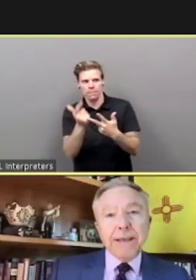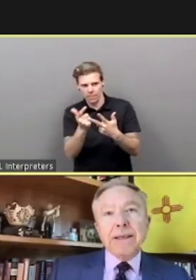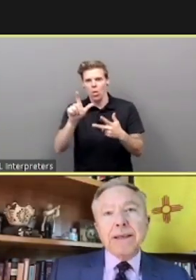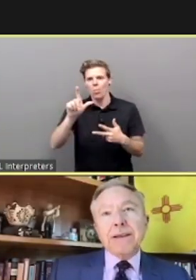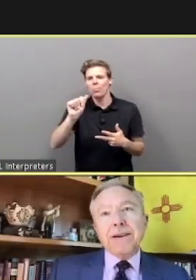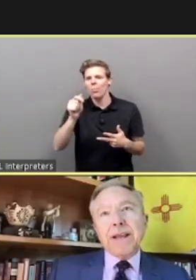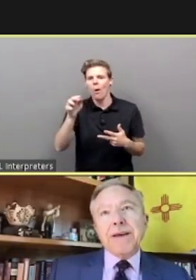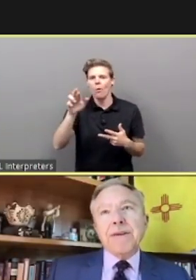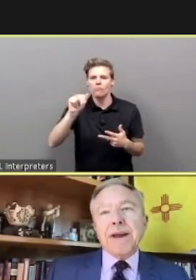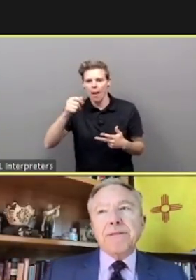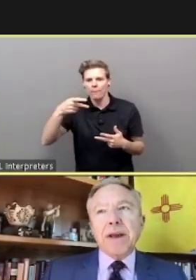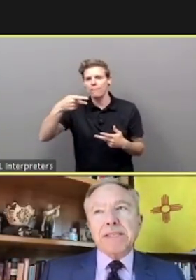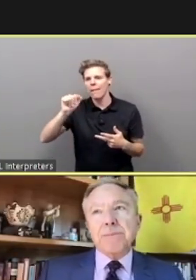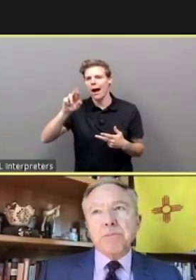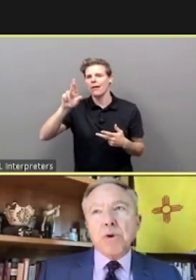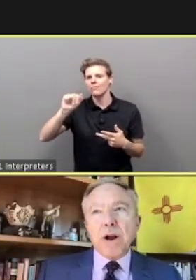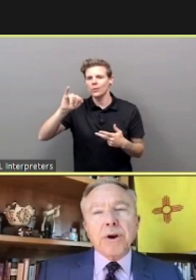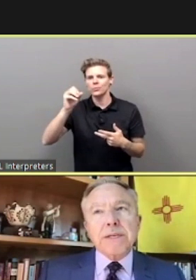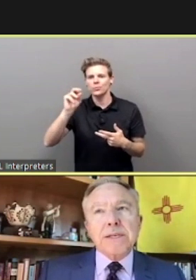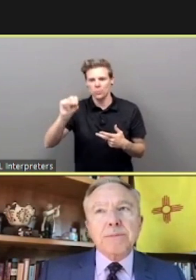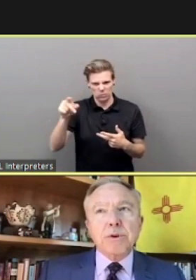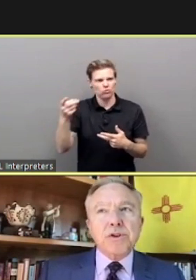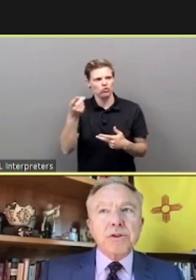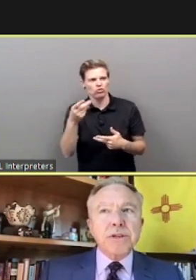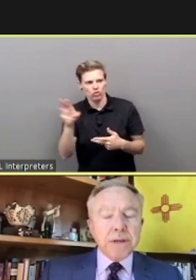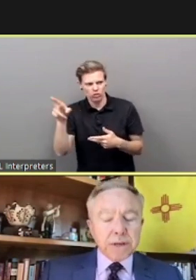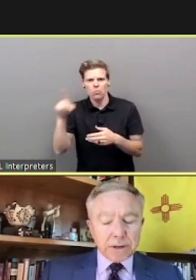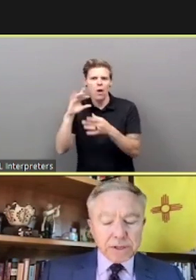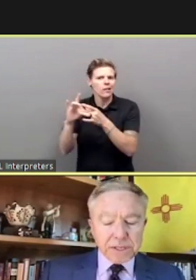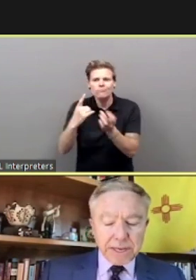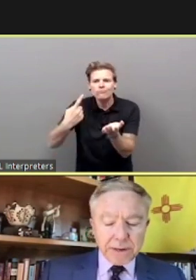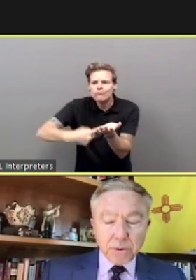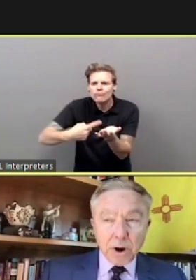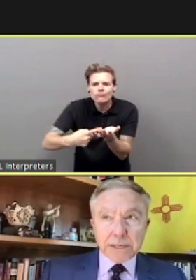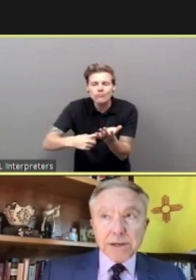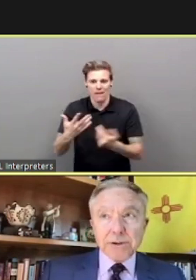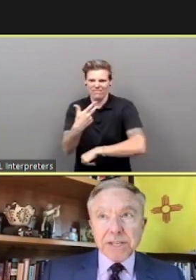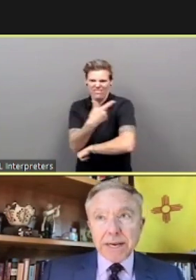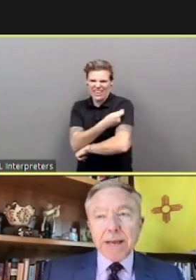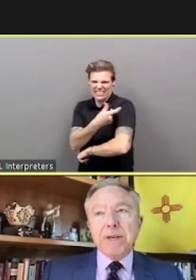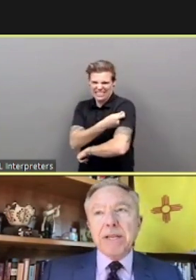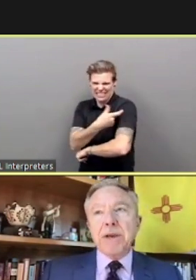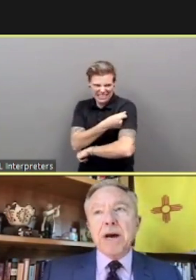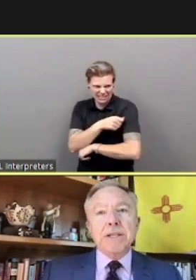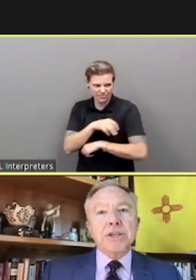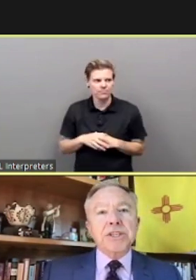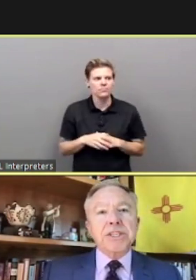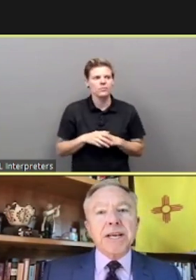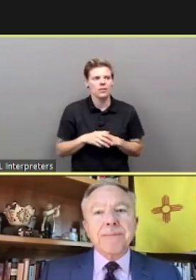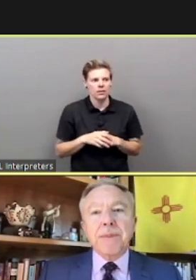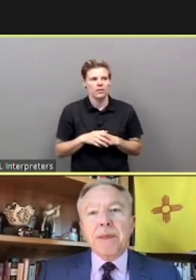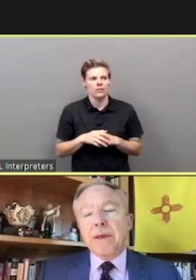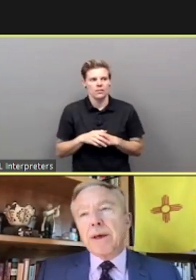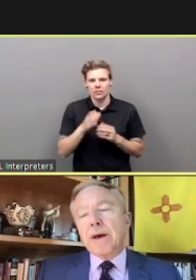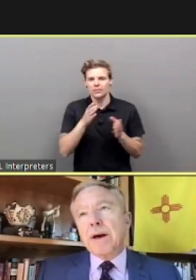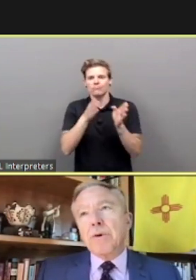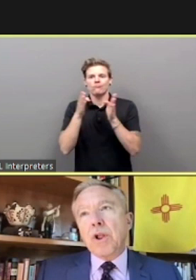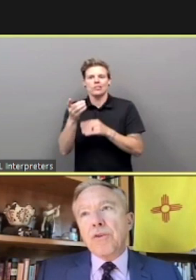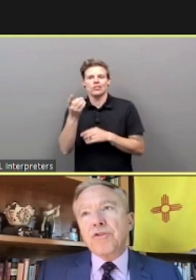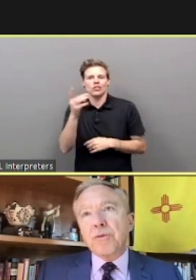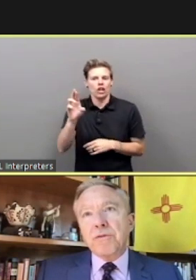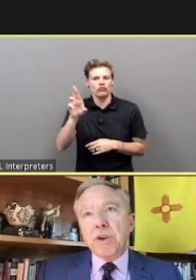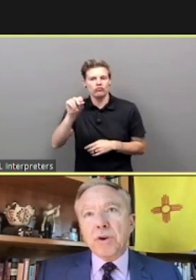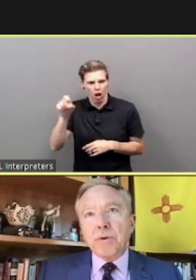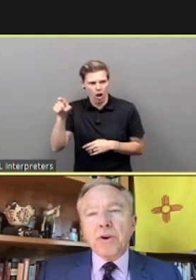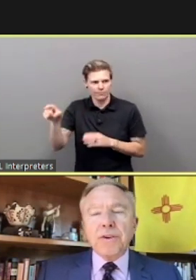again today on vaccine progress and boosters. Christine Ross, our state epidemiologist, will